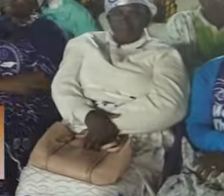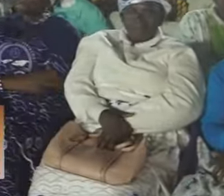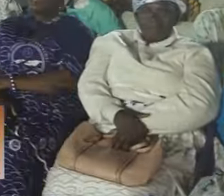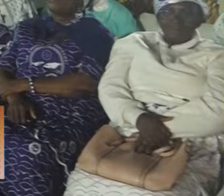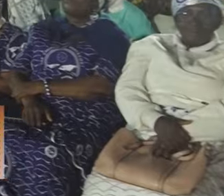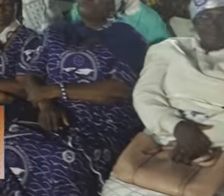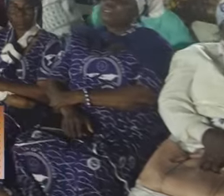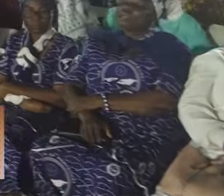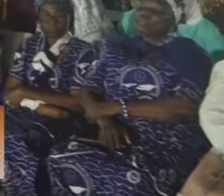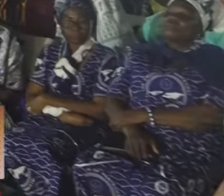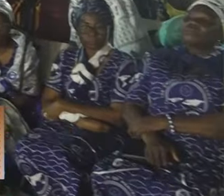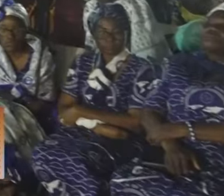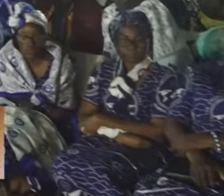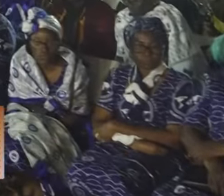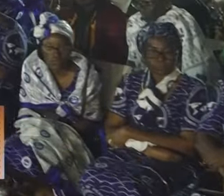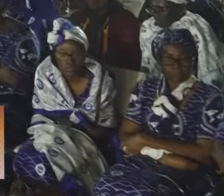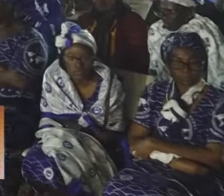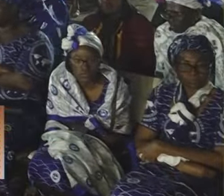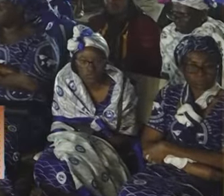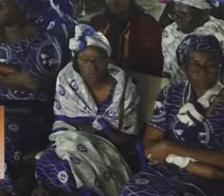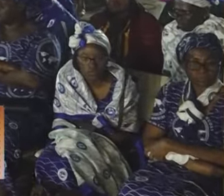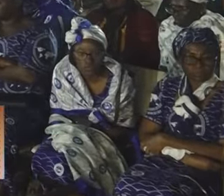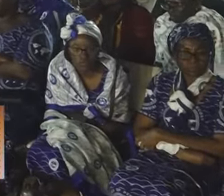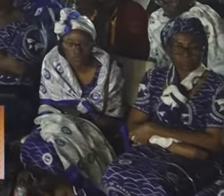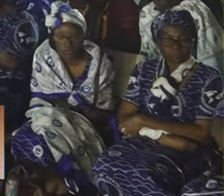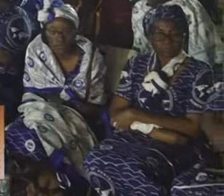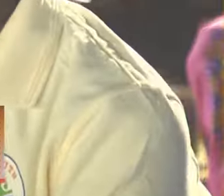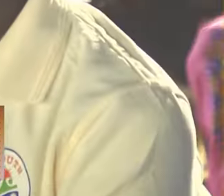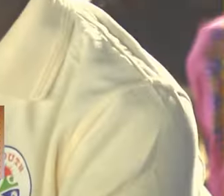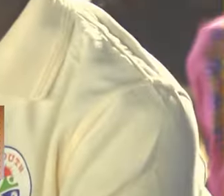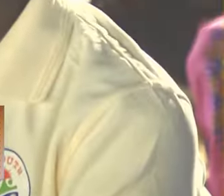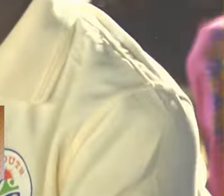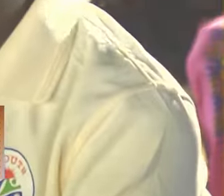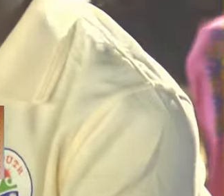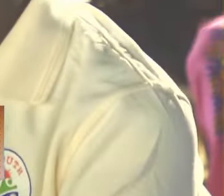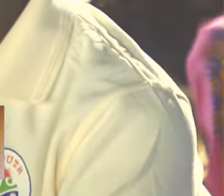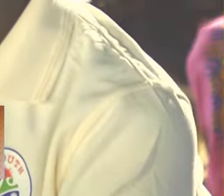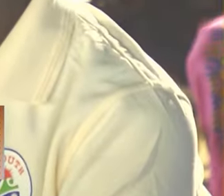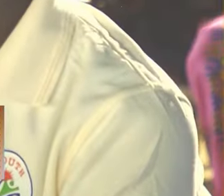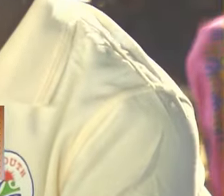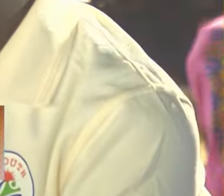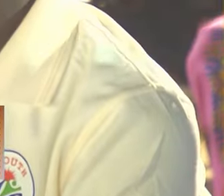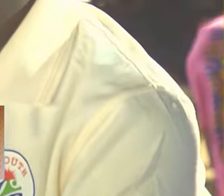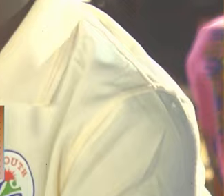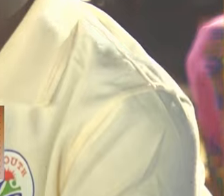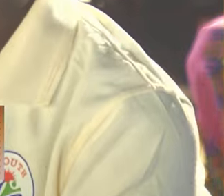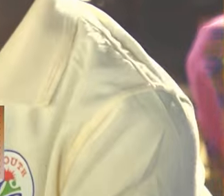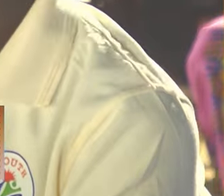The Bible says, God will come at a time we don't know. He was coming like a thief.